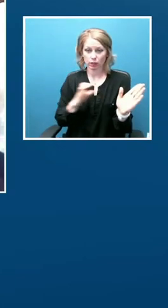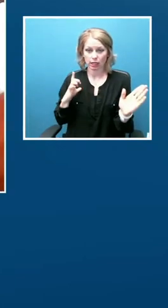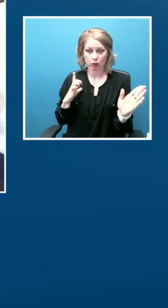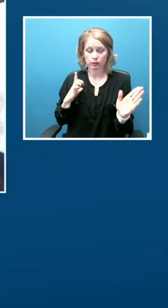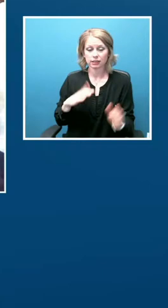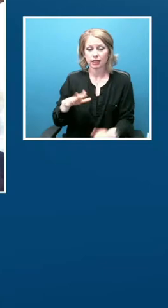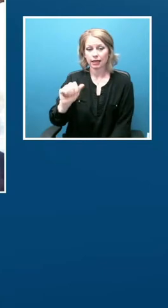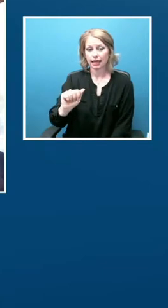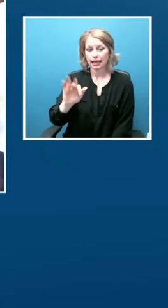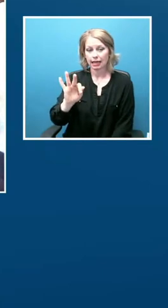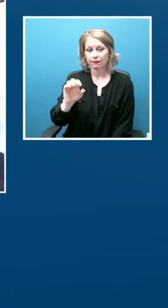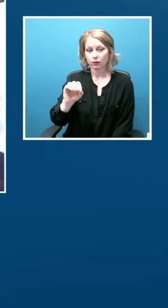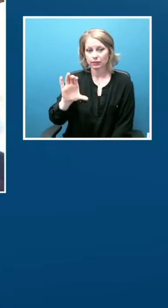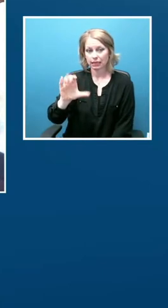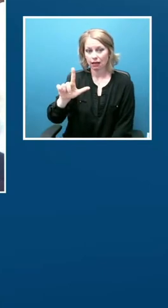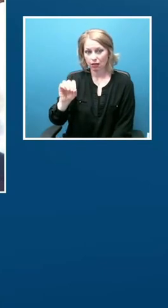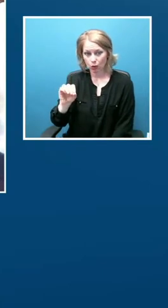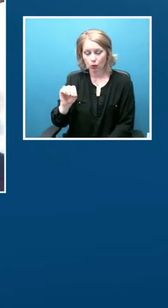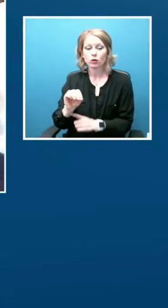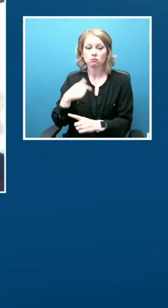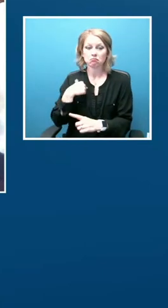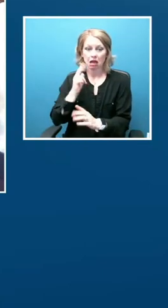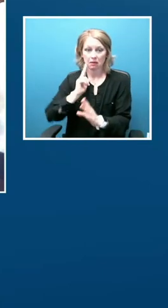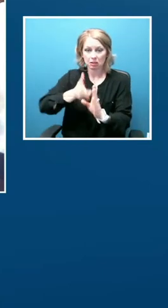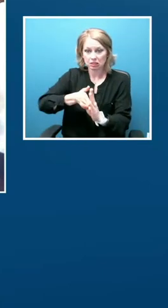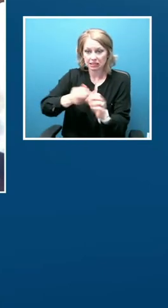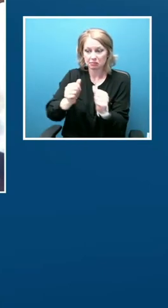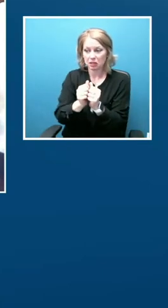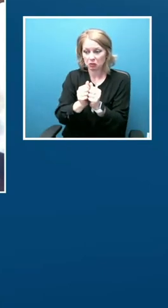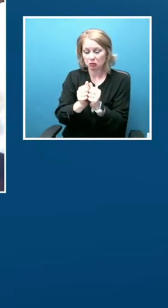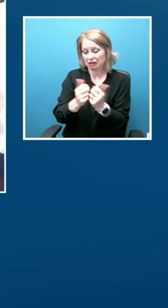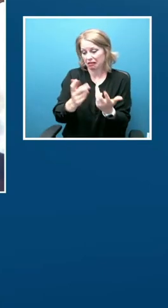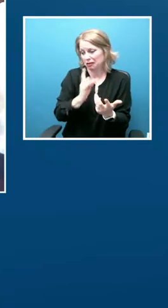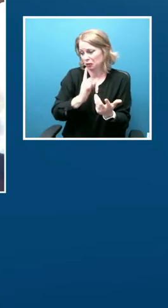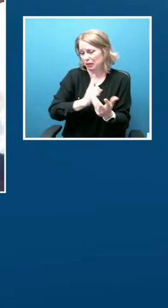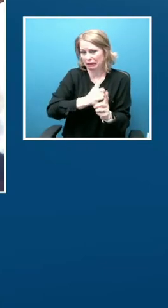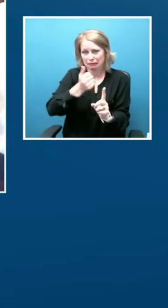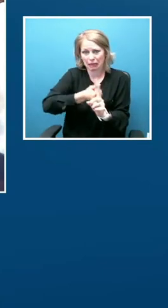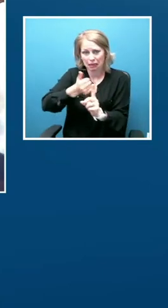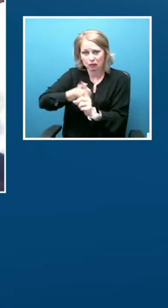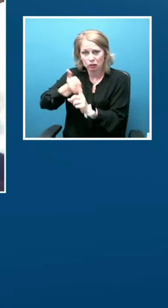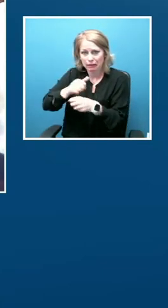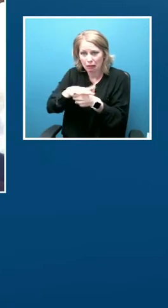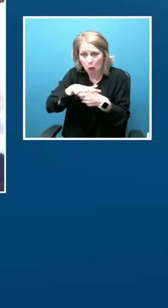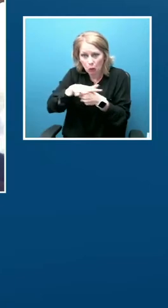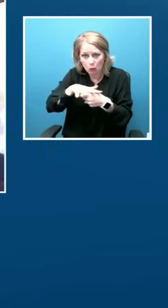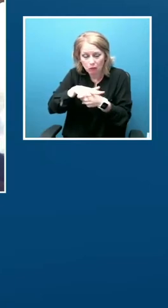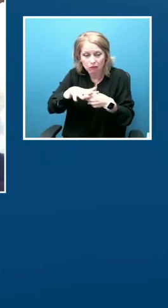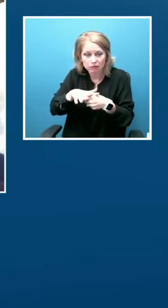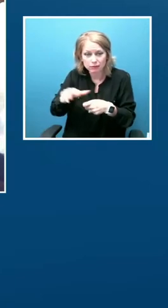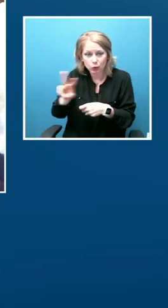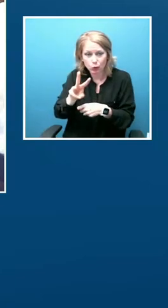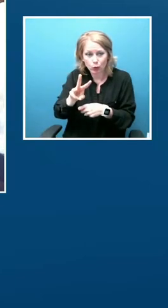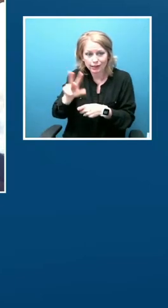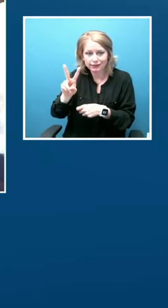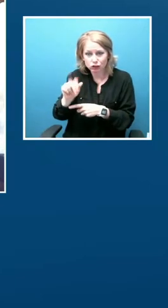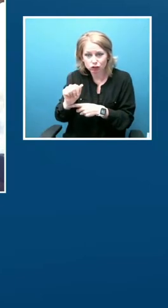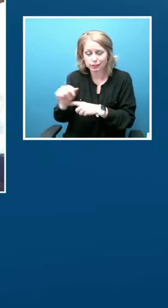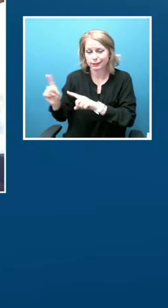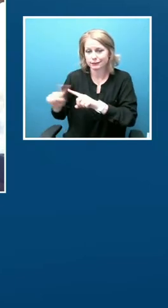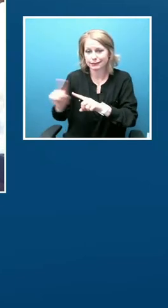AFL-CIO, and have participated probably with every local union in West Virginia in various types of